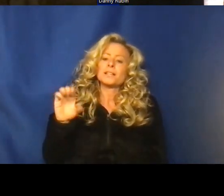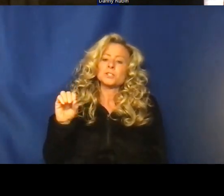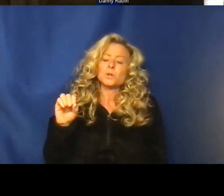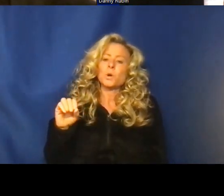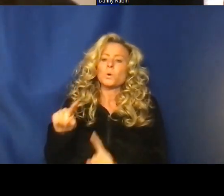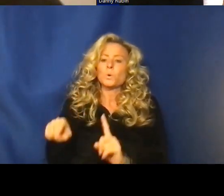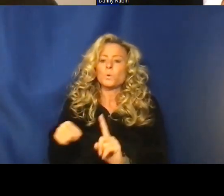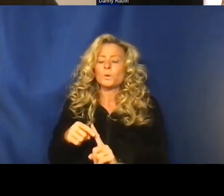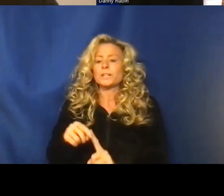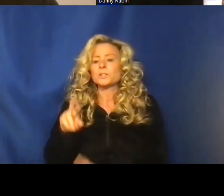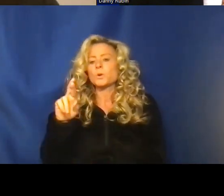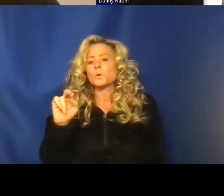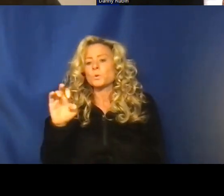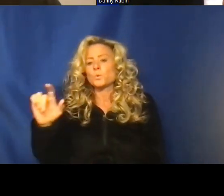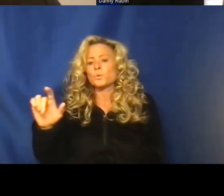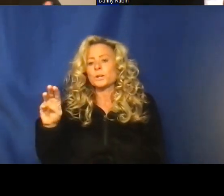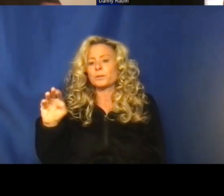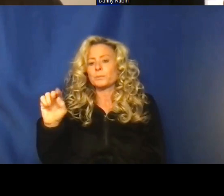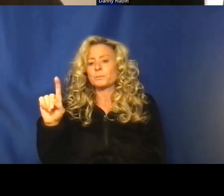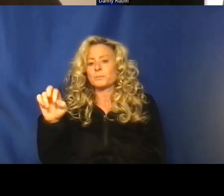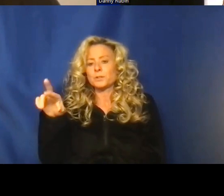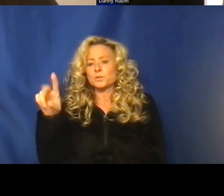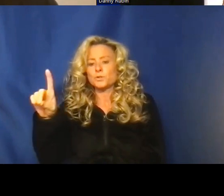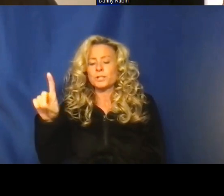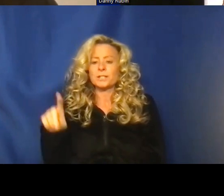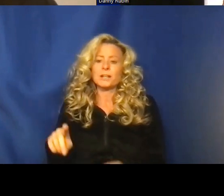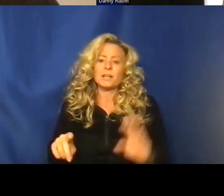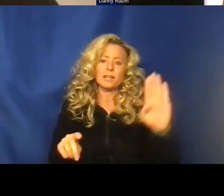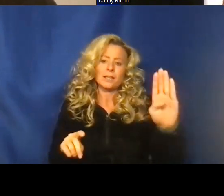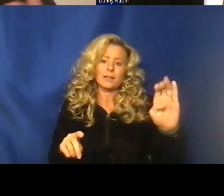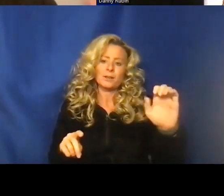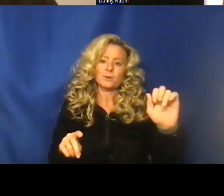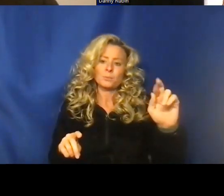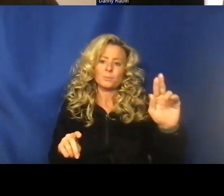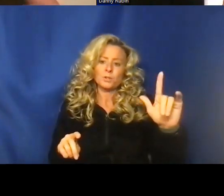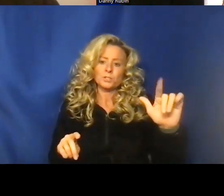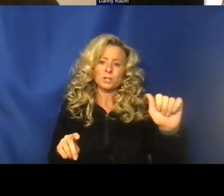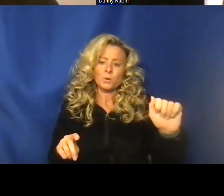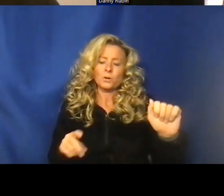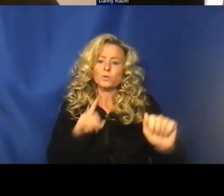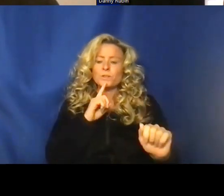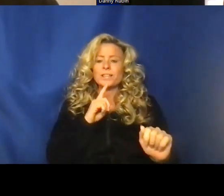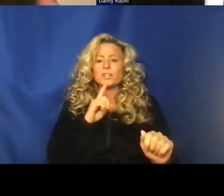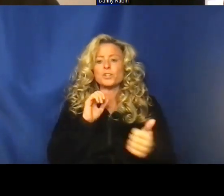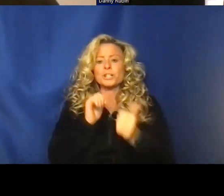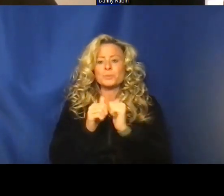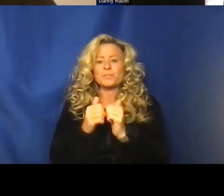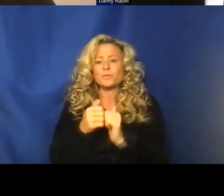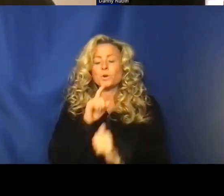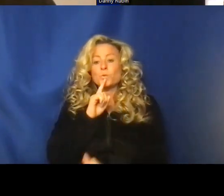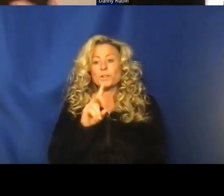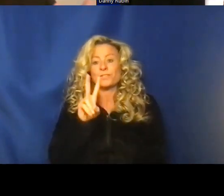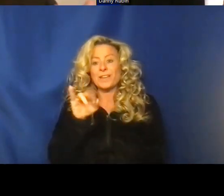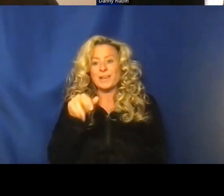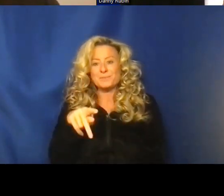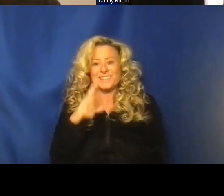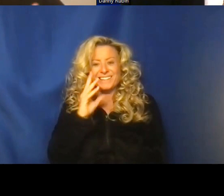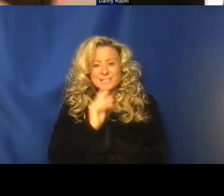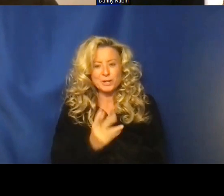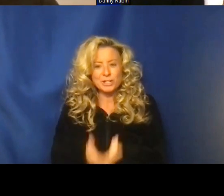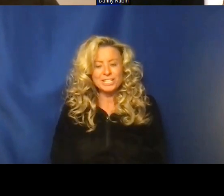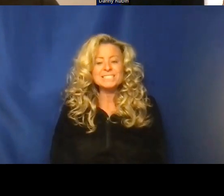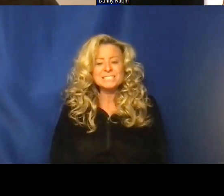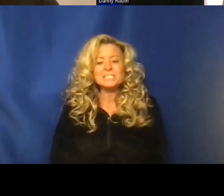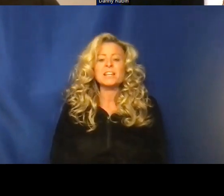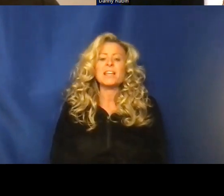and Real Madrid played. Wow. So people were able to compete for a VIP, all expenses paid. So